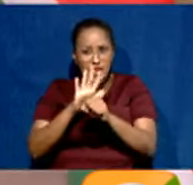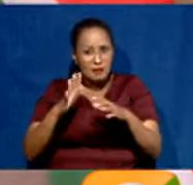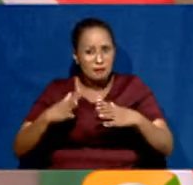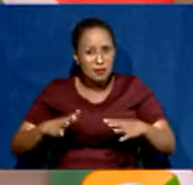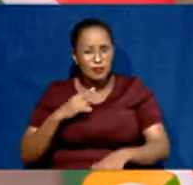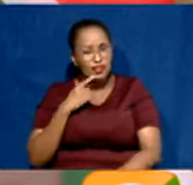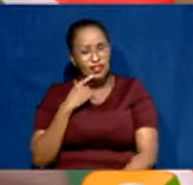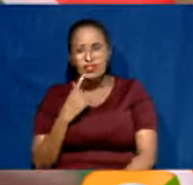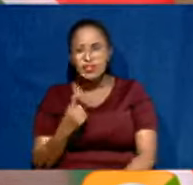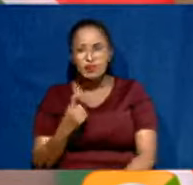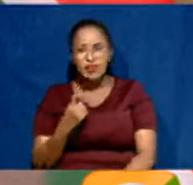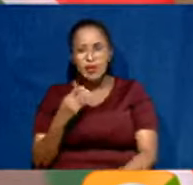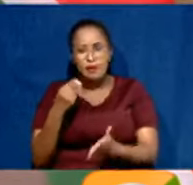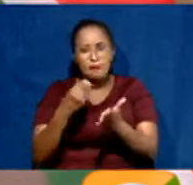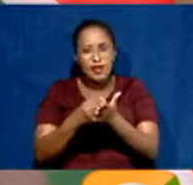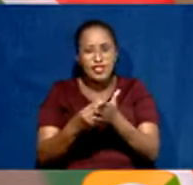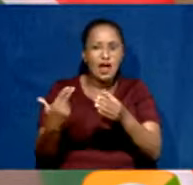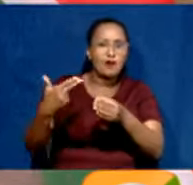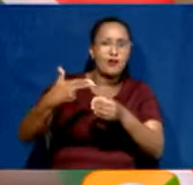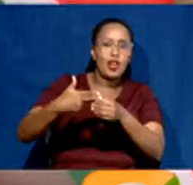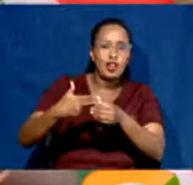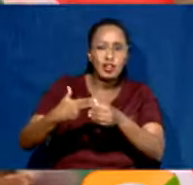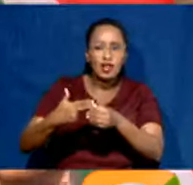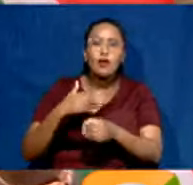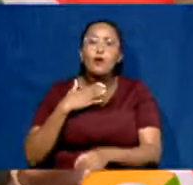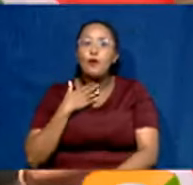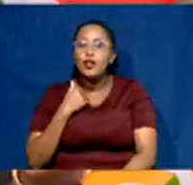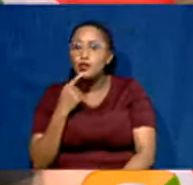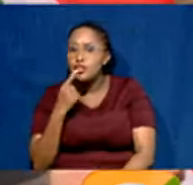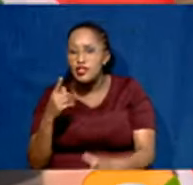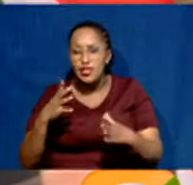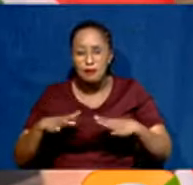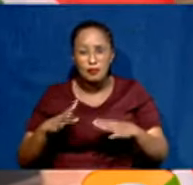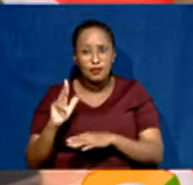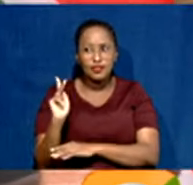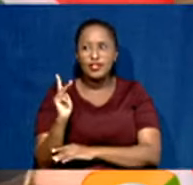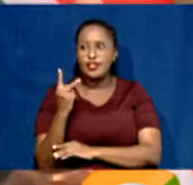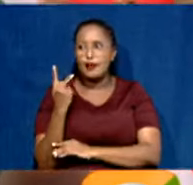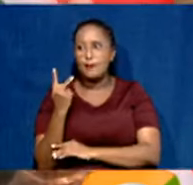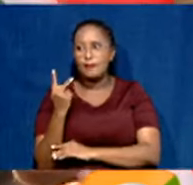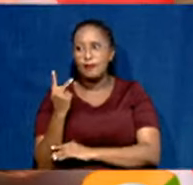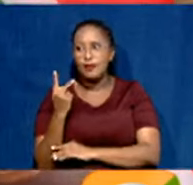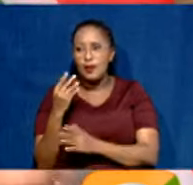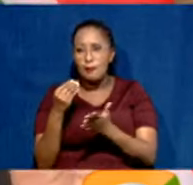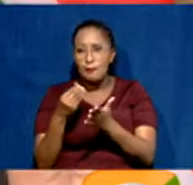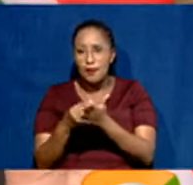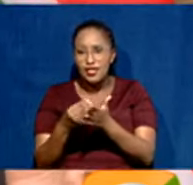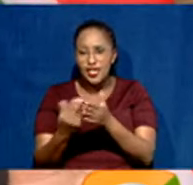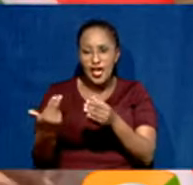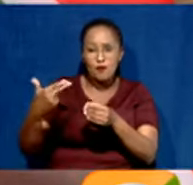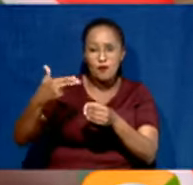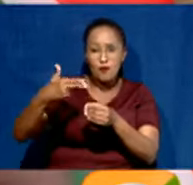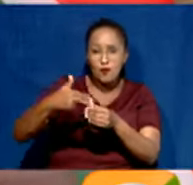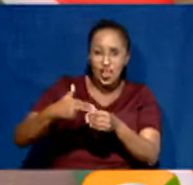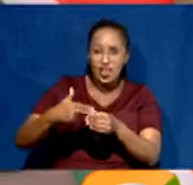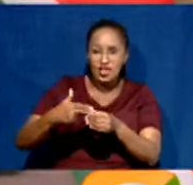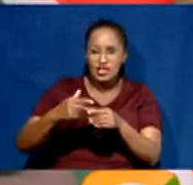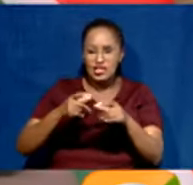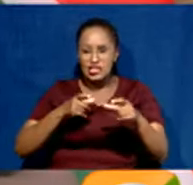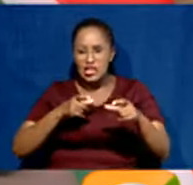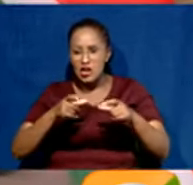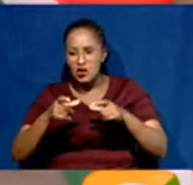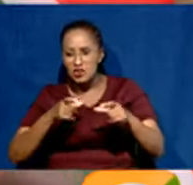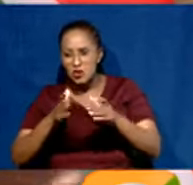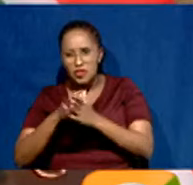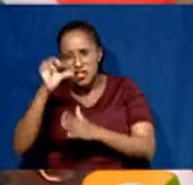are saying the price of fuel. I want to tell the people of Kenya, the price of fuel is not controlled by the